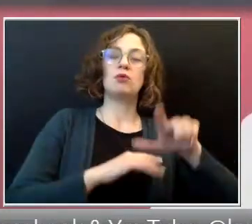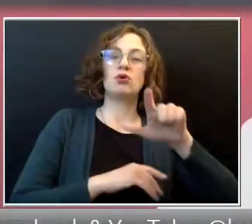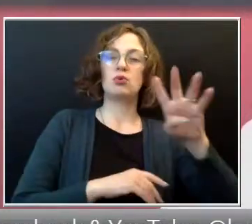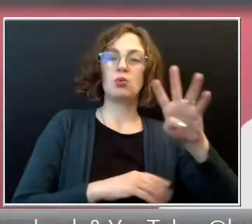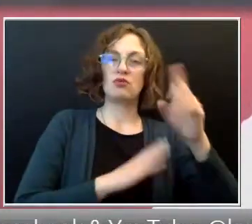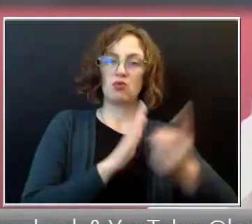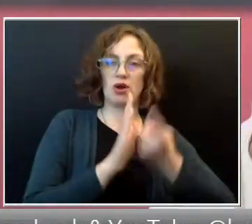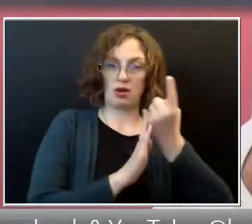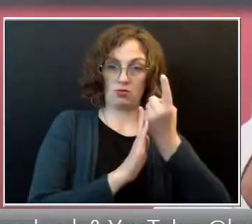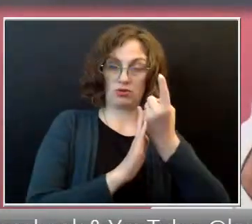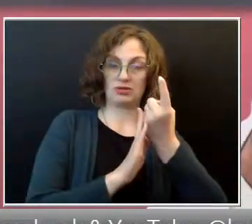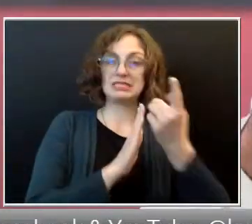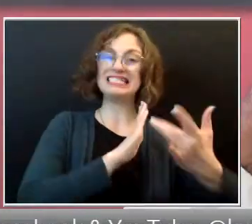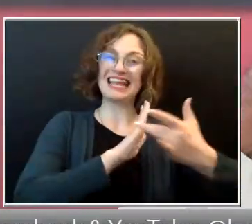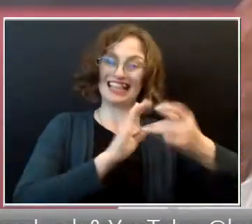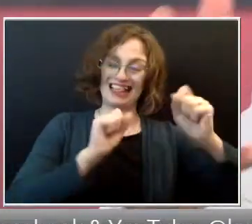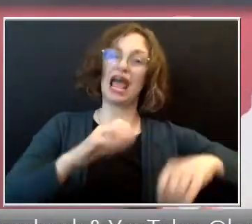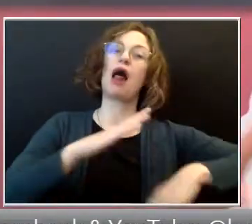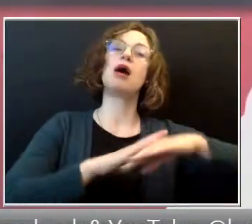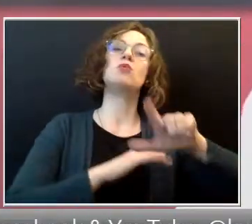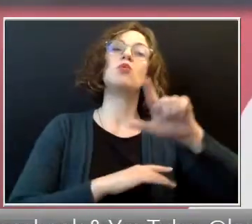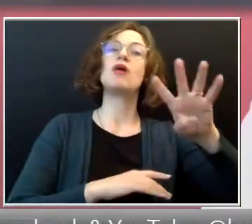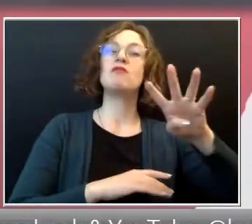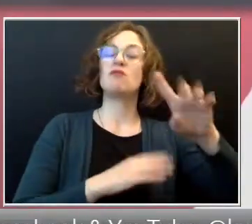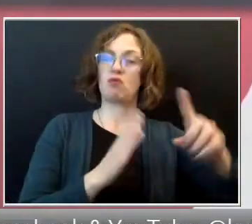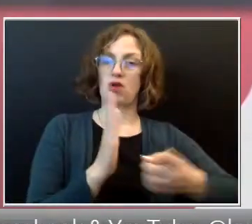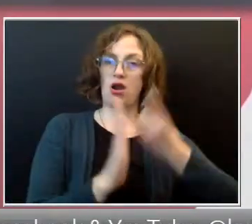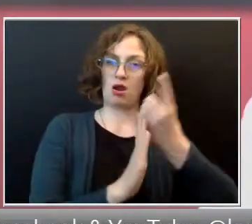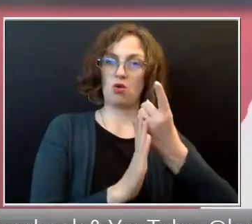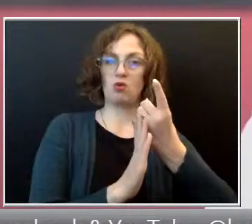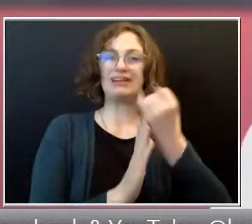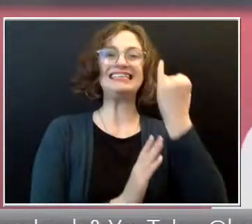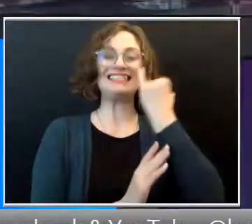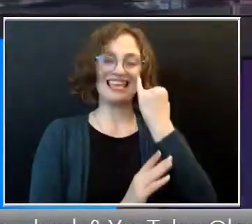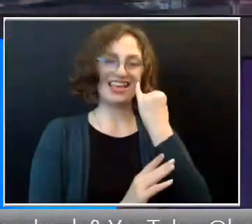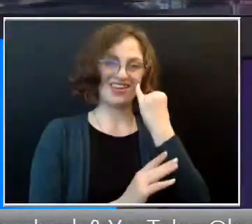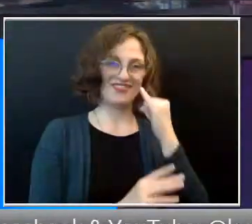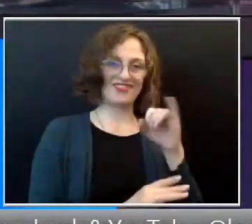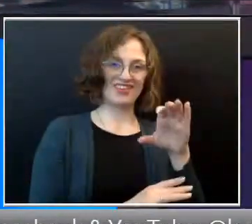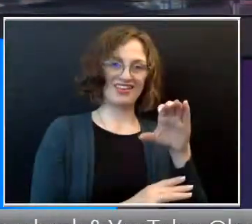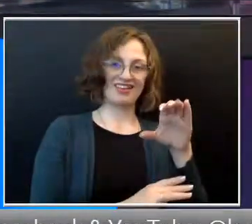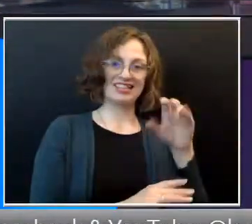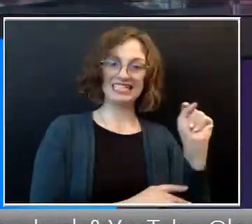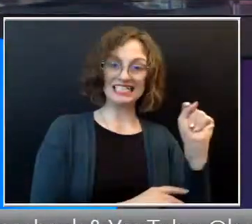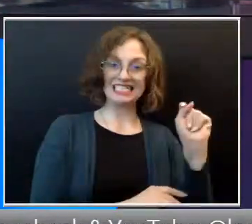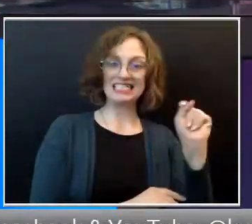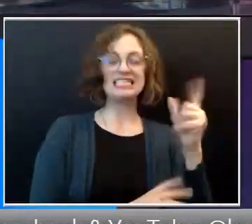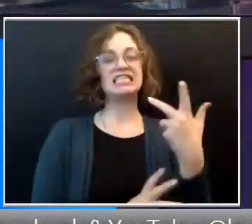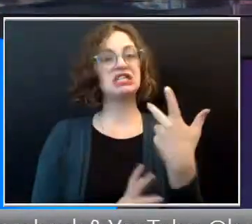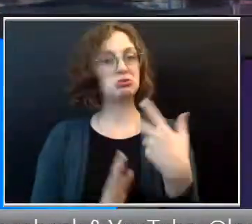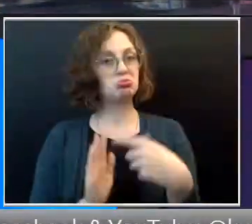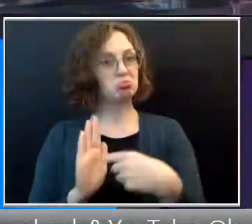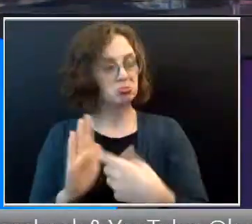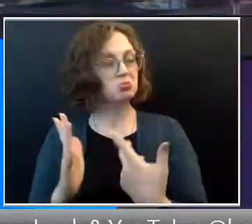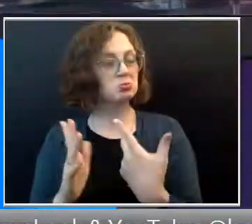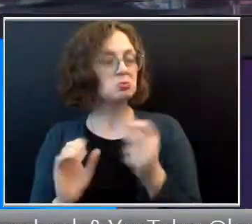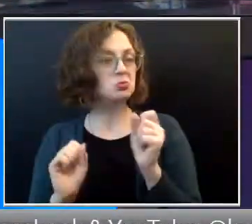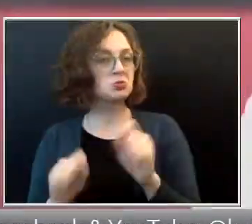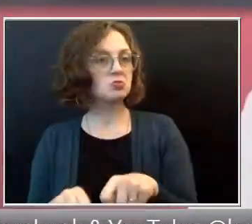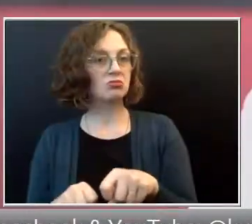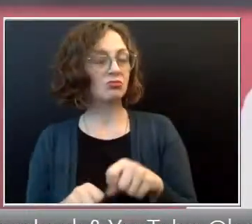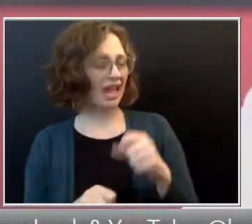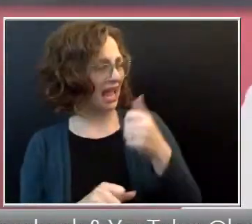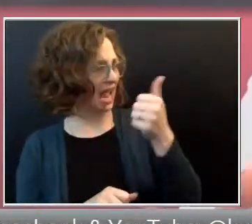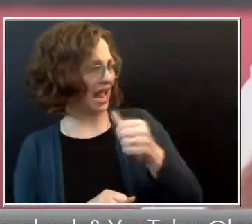the CAT scans, the imaging, are what we call favorable. Would there be any reason why you would purposely wait that long? No. But